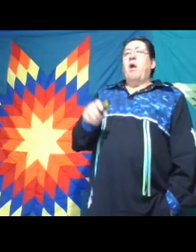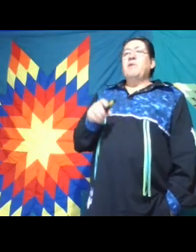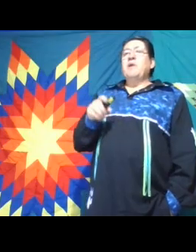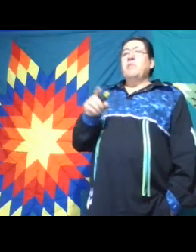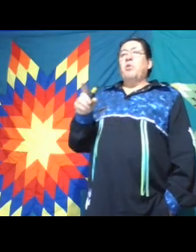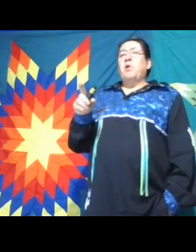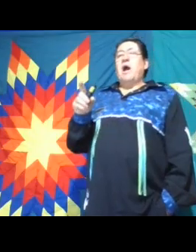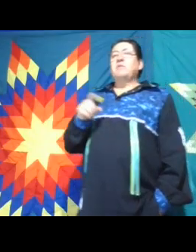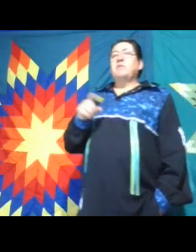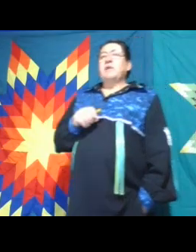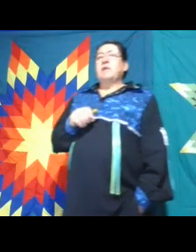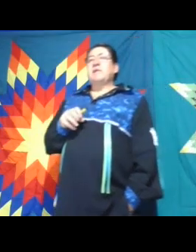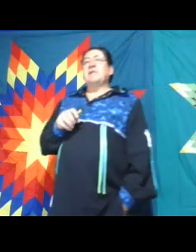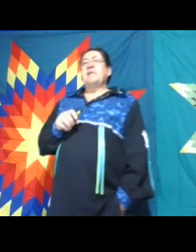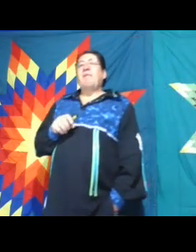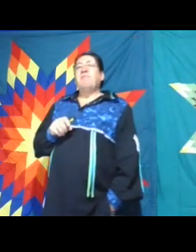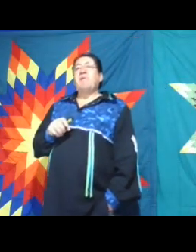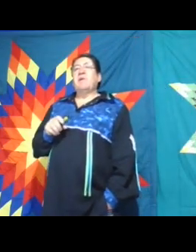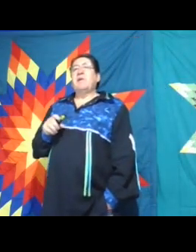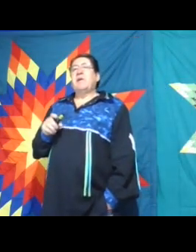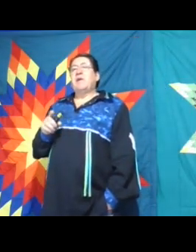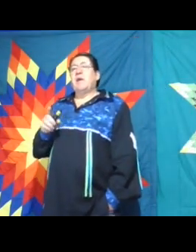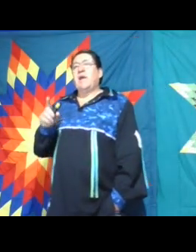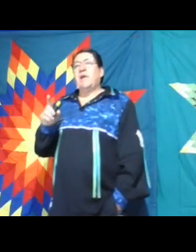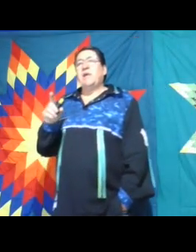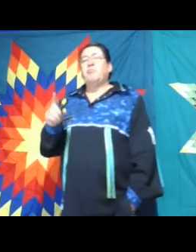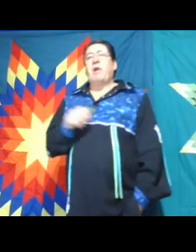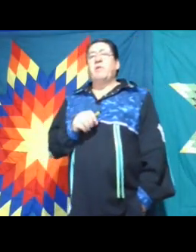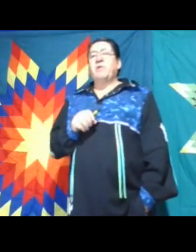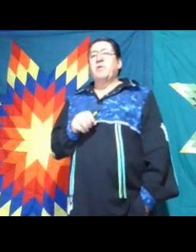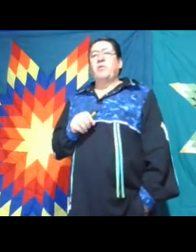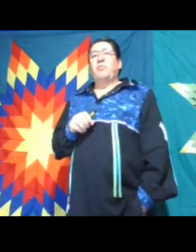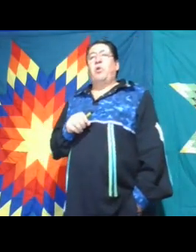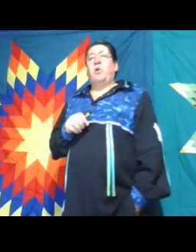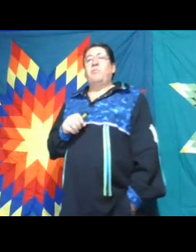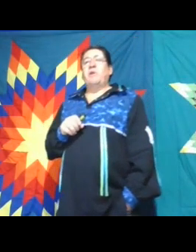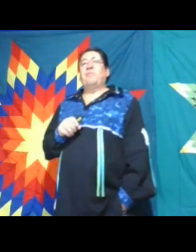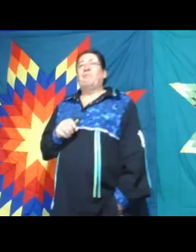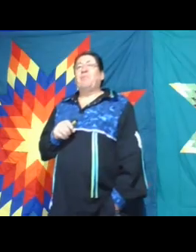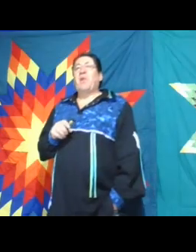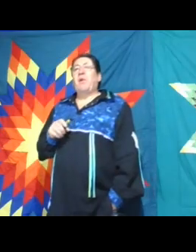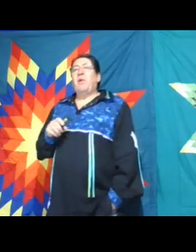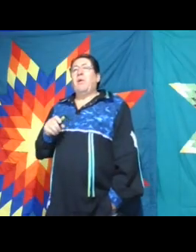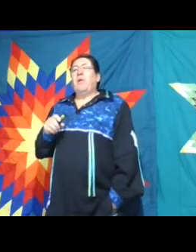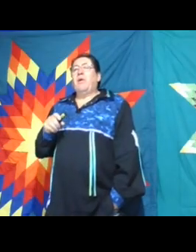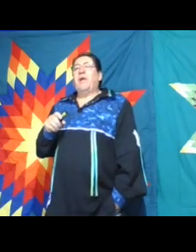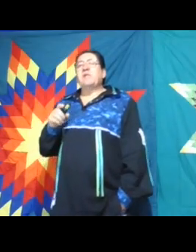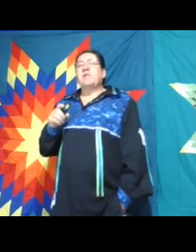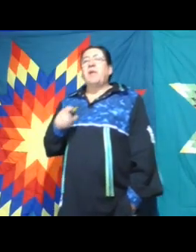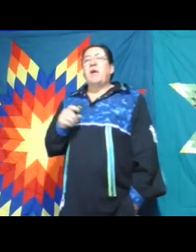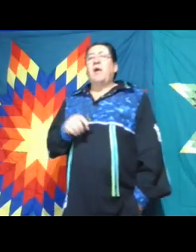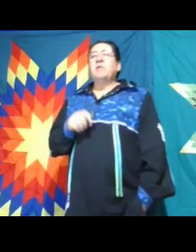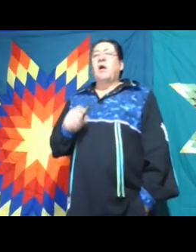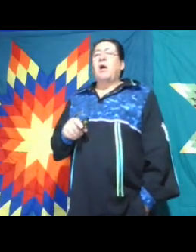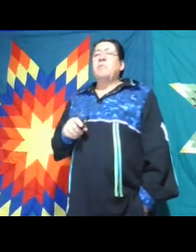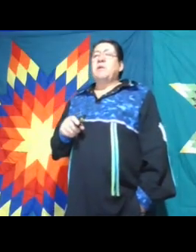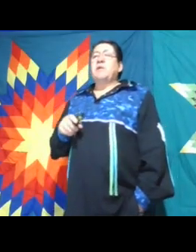but poverty and poor housing is definitely a barrier to employment. It's